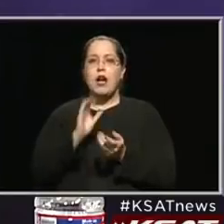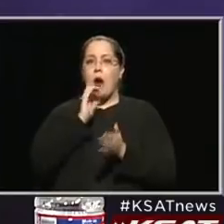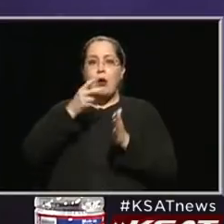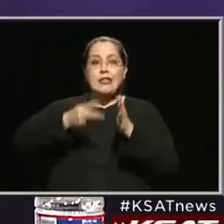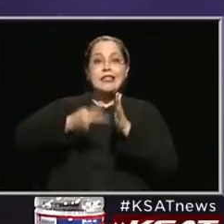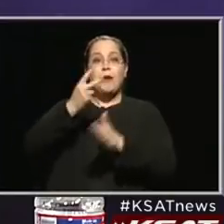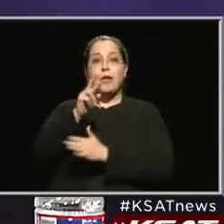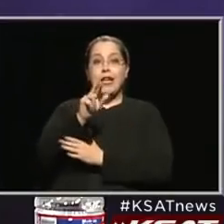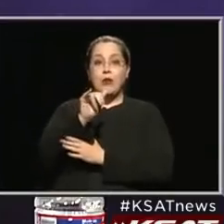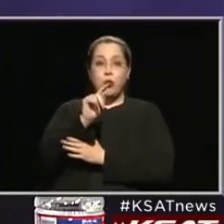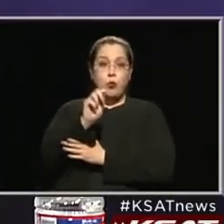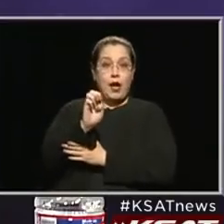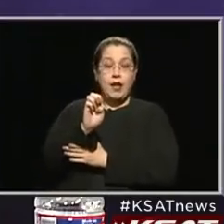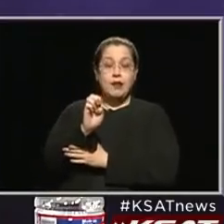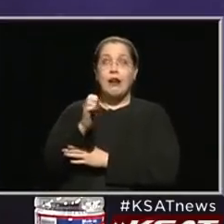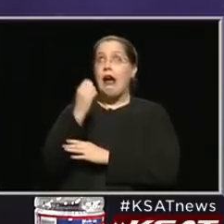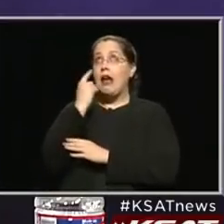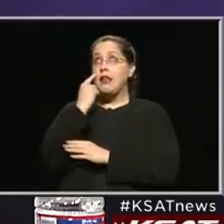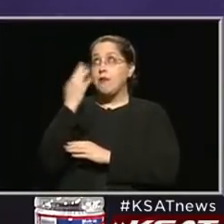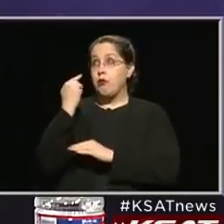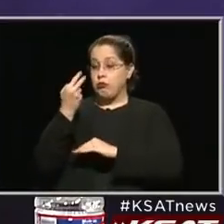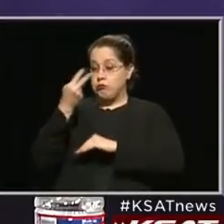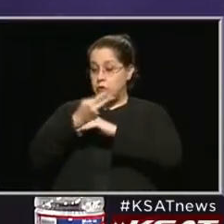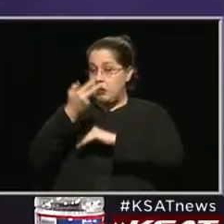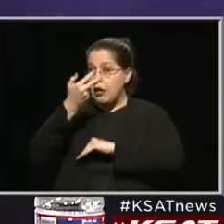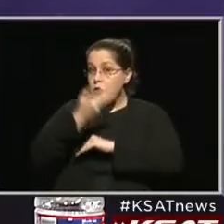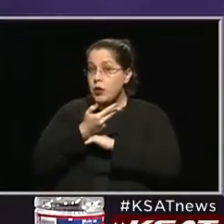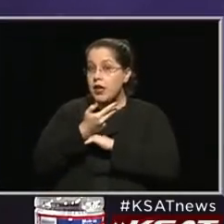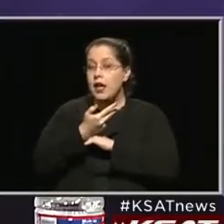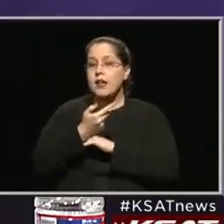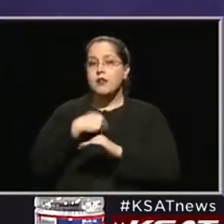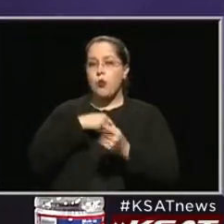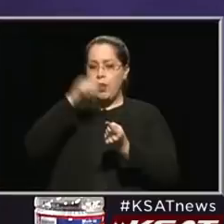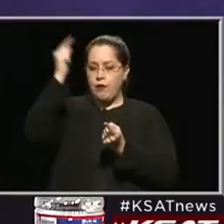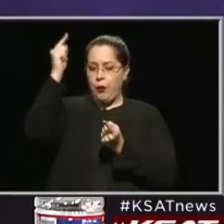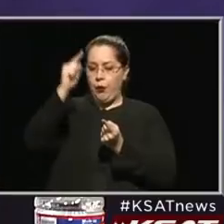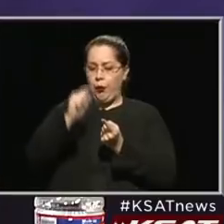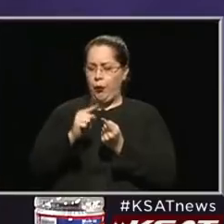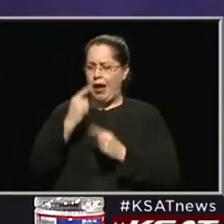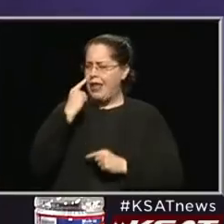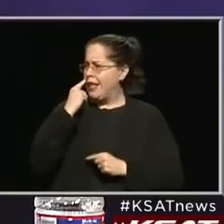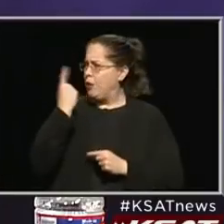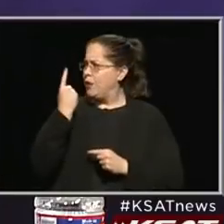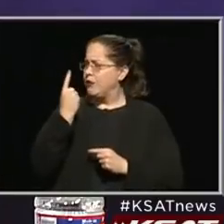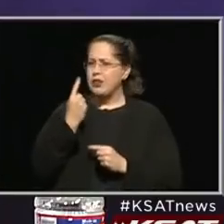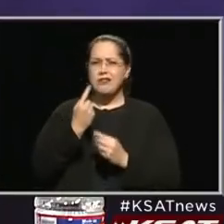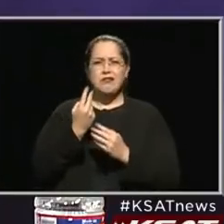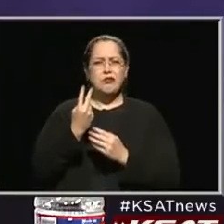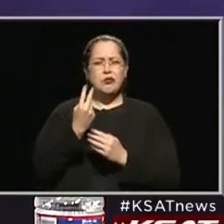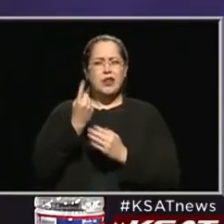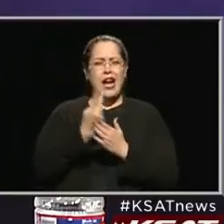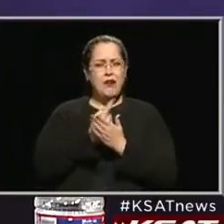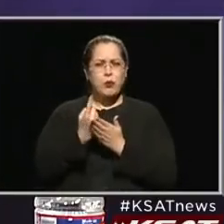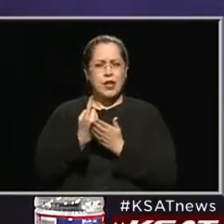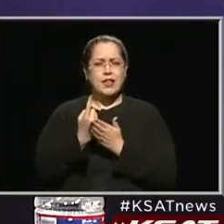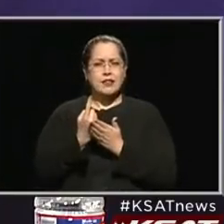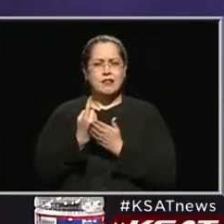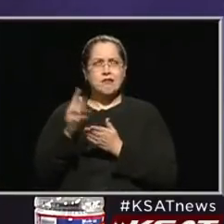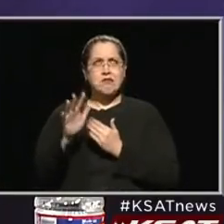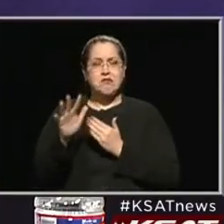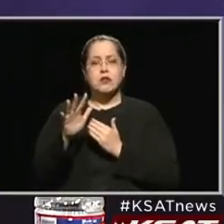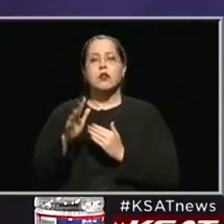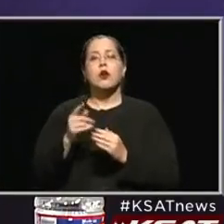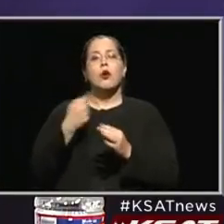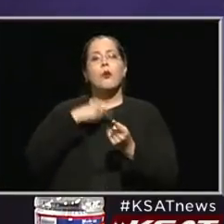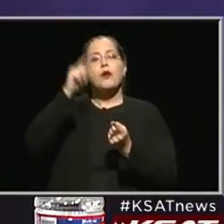from, I think it was just every 2-3 days. We reduced it down to, I think, once every 2.5 weeks or so. We've reduced